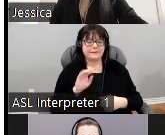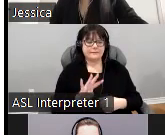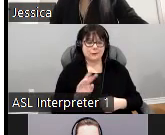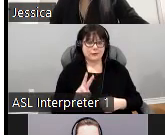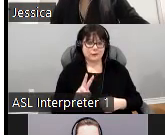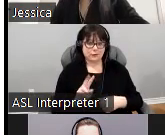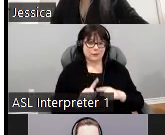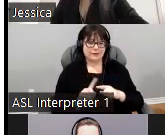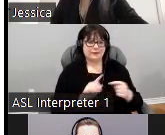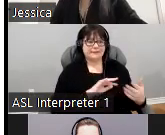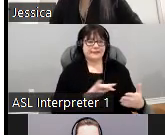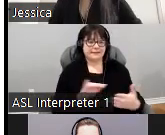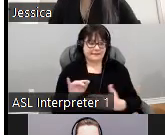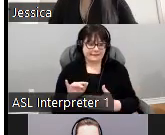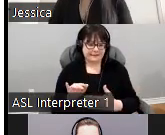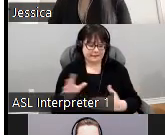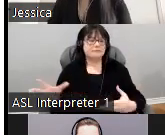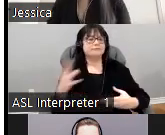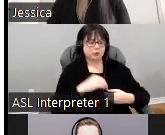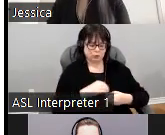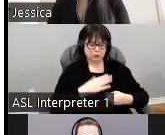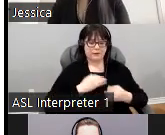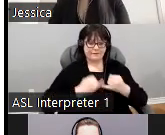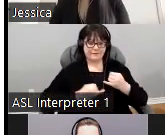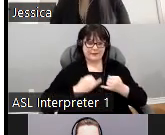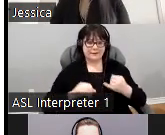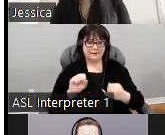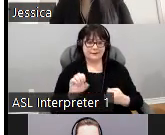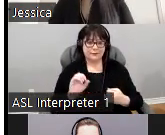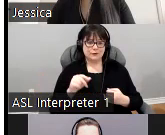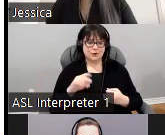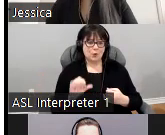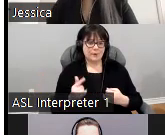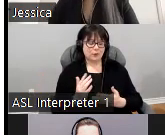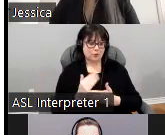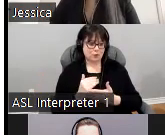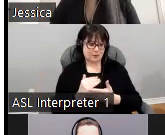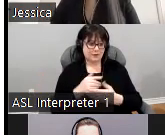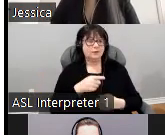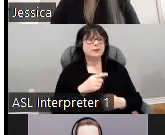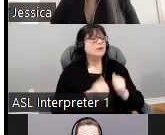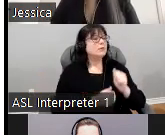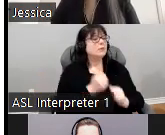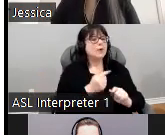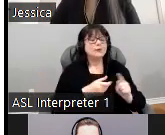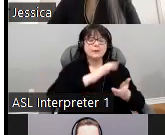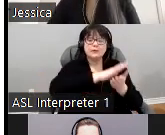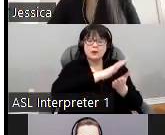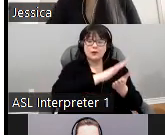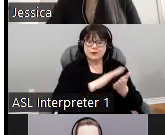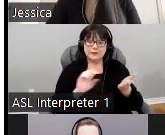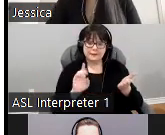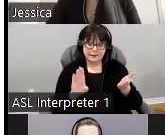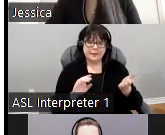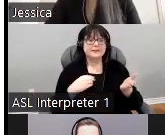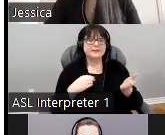the final scoping review. And the majority of these were from scholarly databases, and a small handful were from